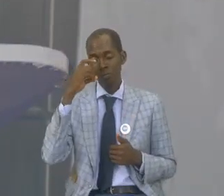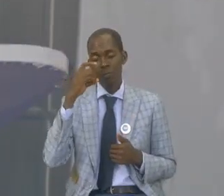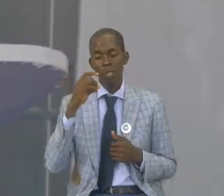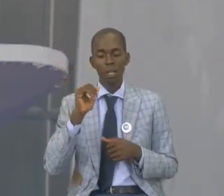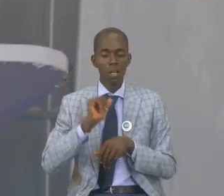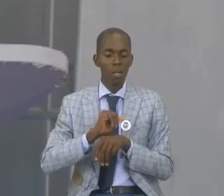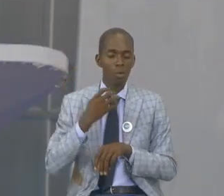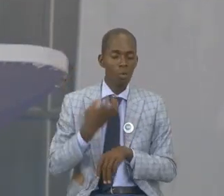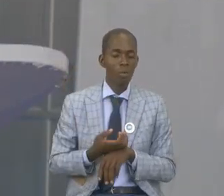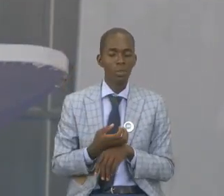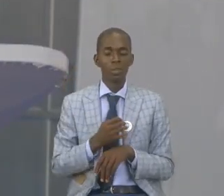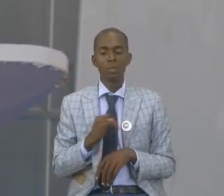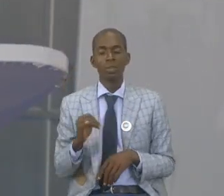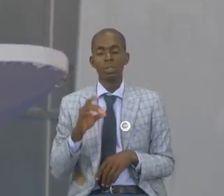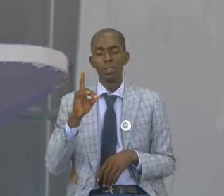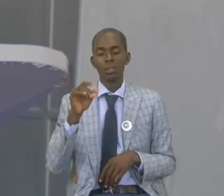Daniel was.